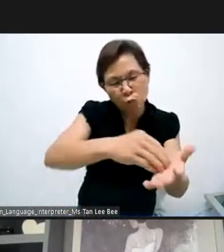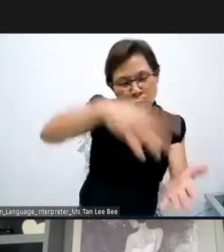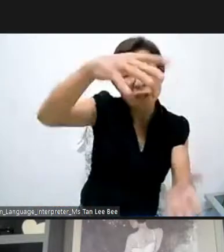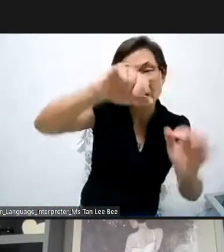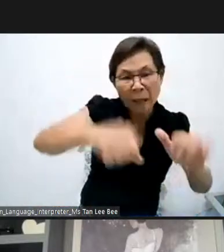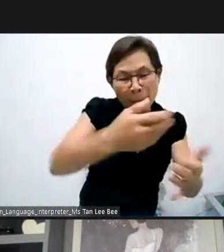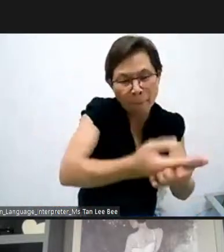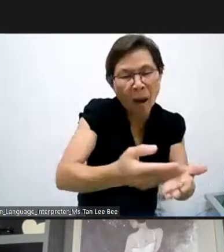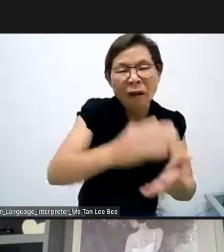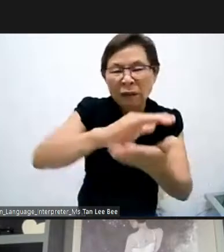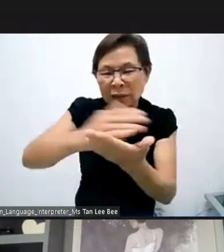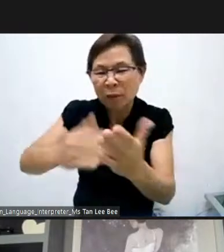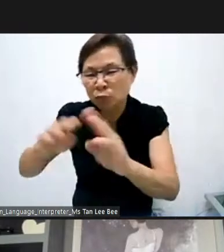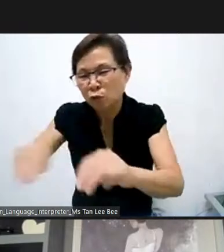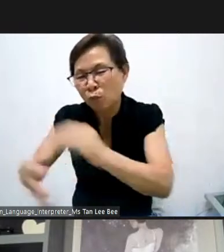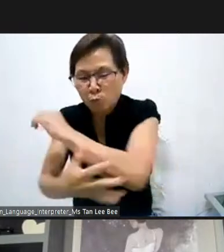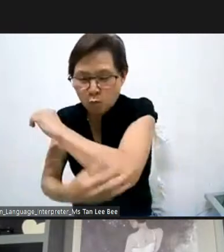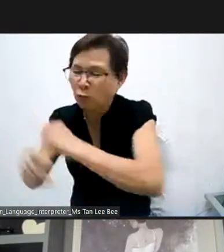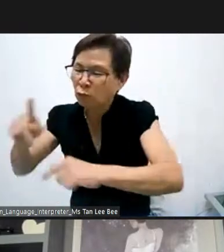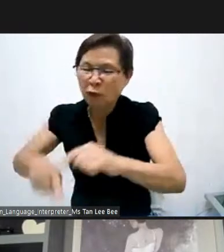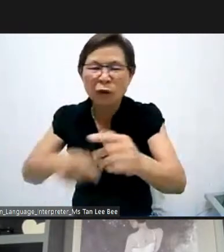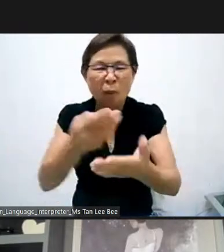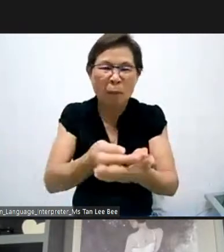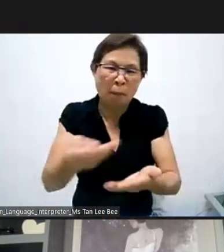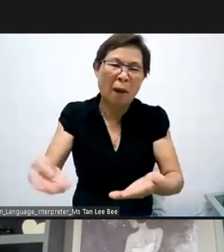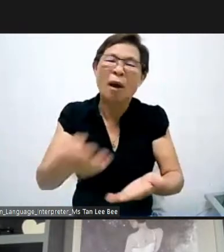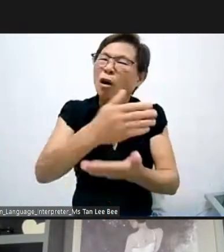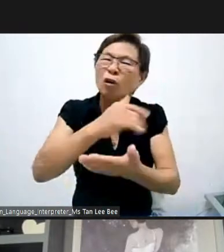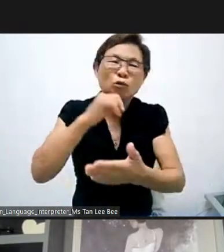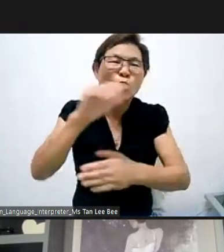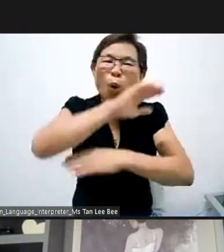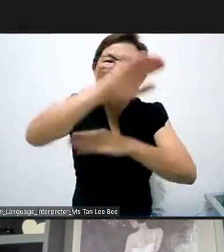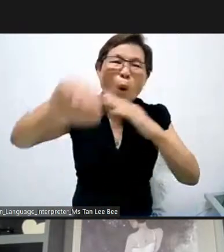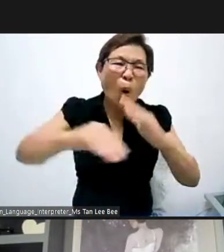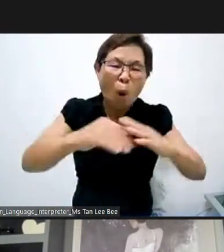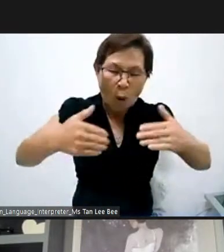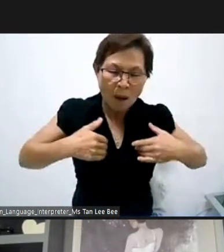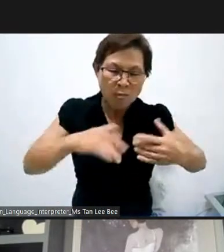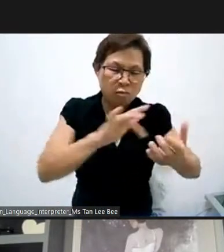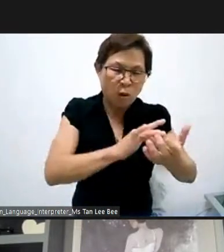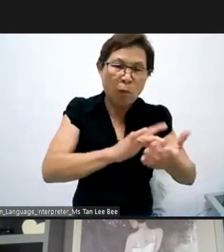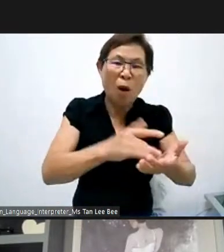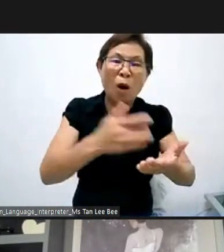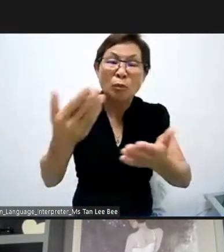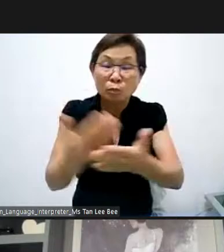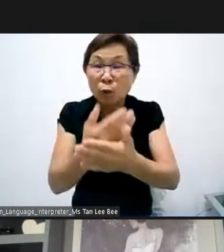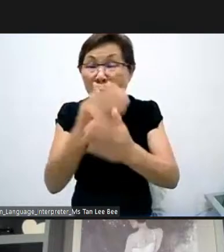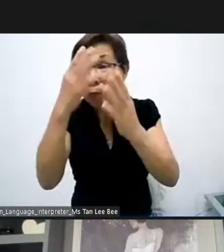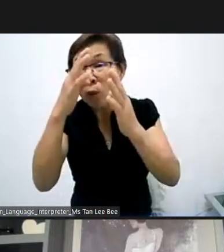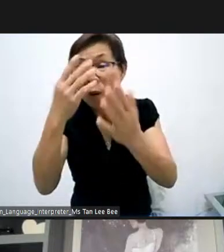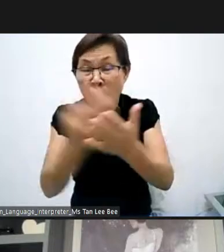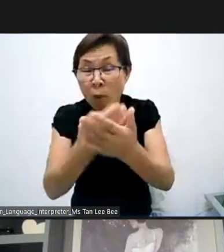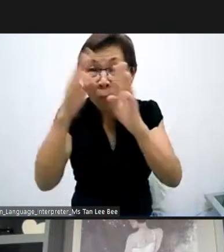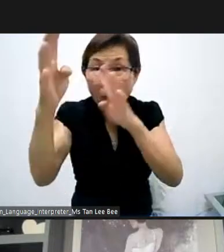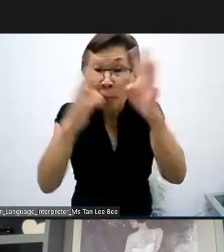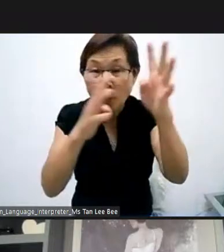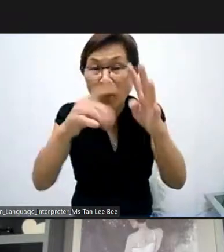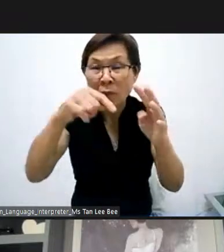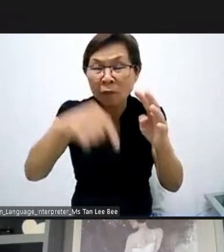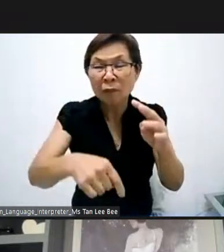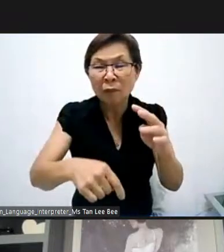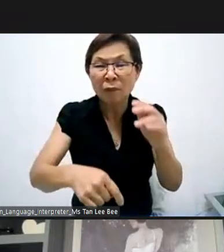All right, thank you. So Thank I you. think the most challenging when I implementation innovation application is they